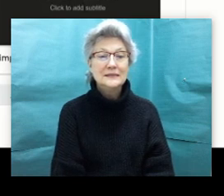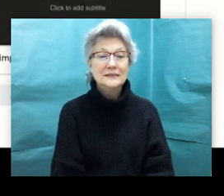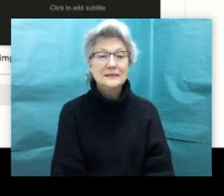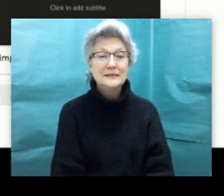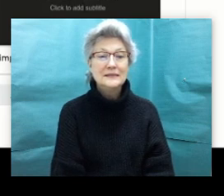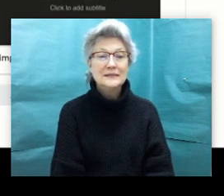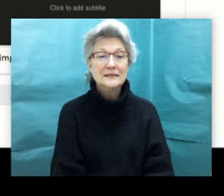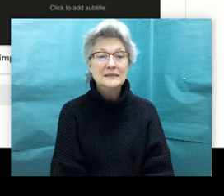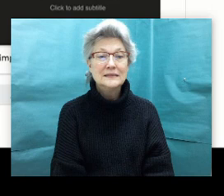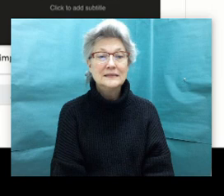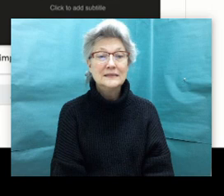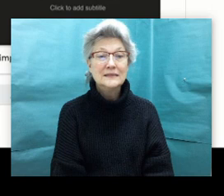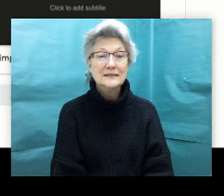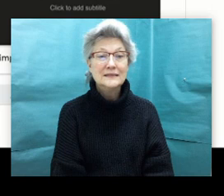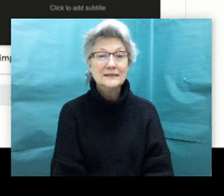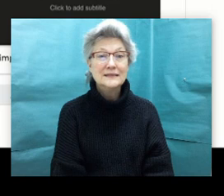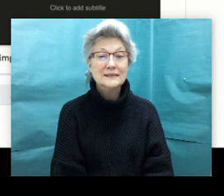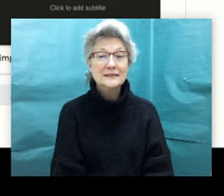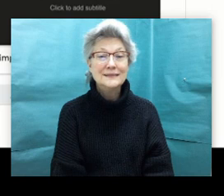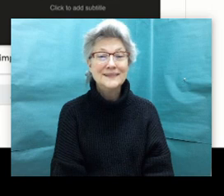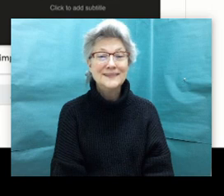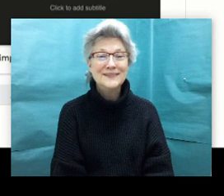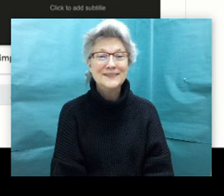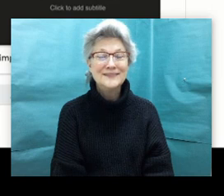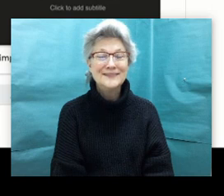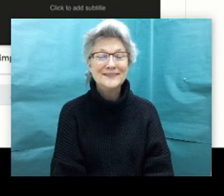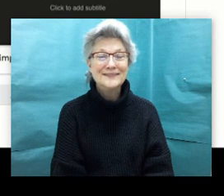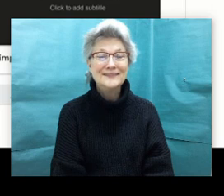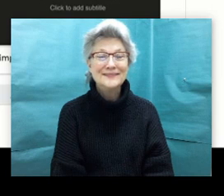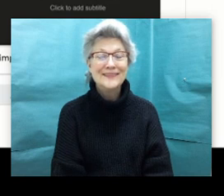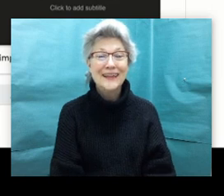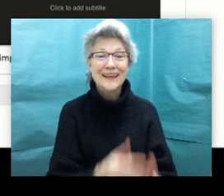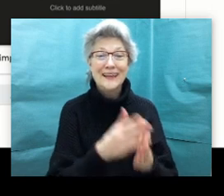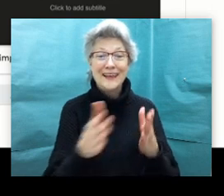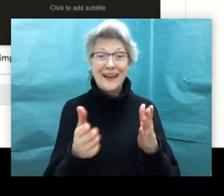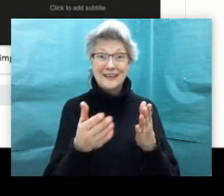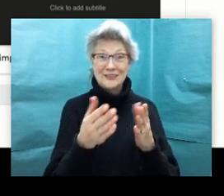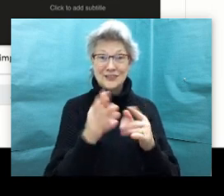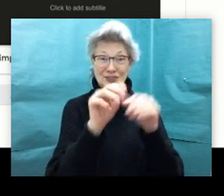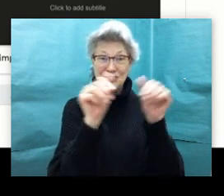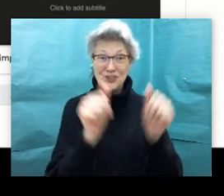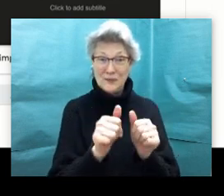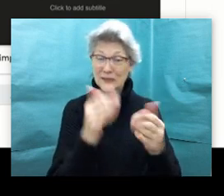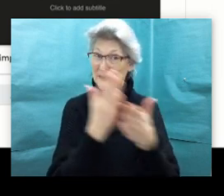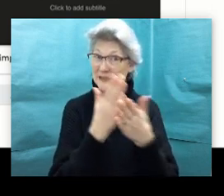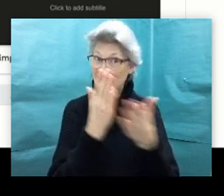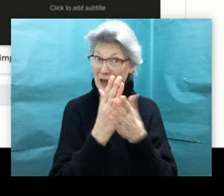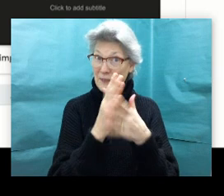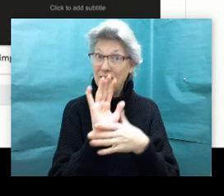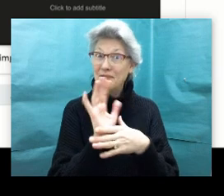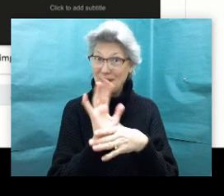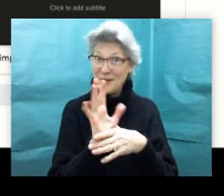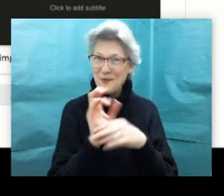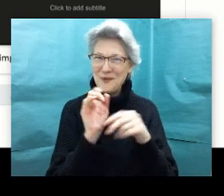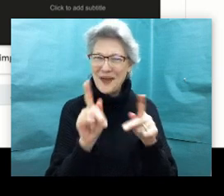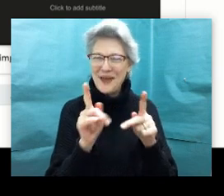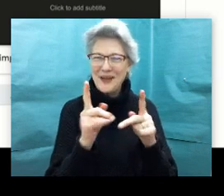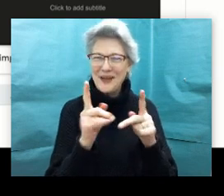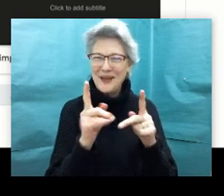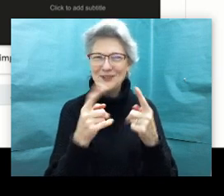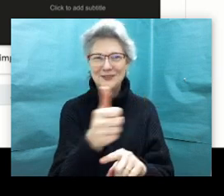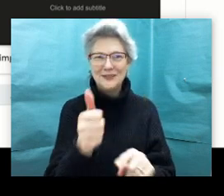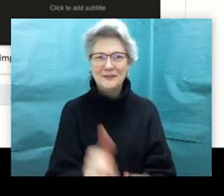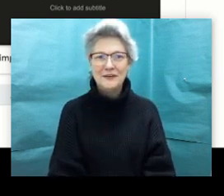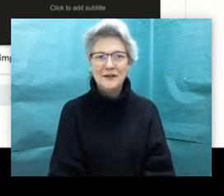I'm going to copy my line here, paste it again. I'm going to have you pause the video and try these on your